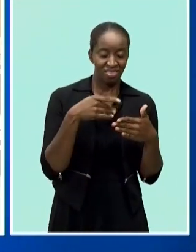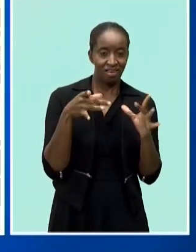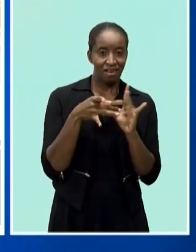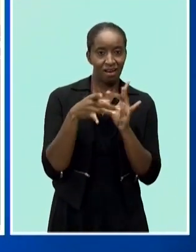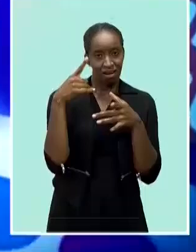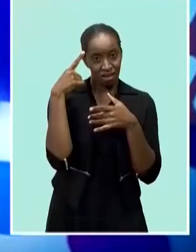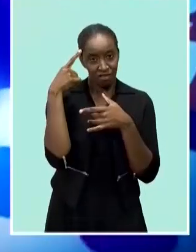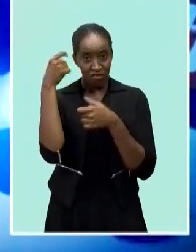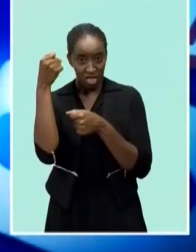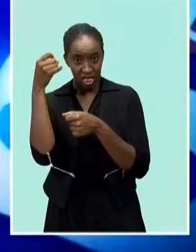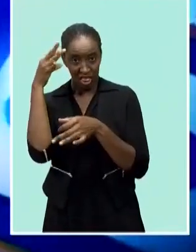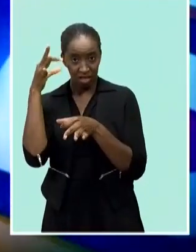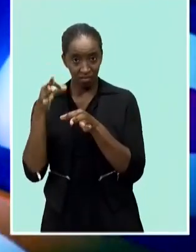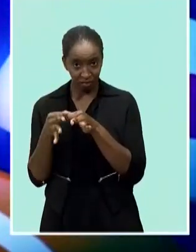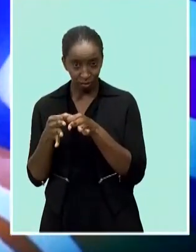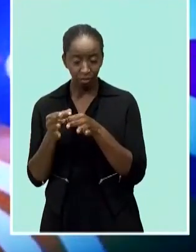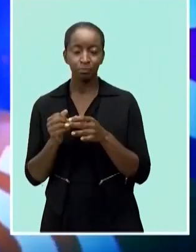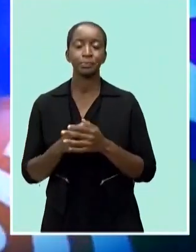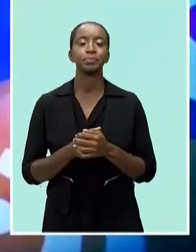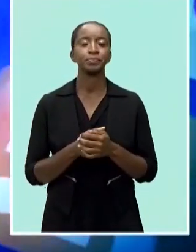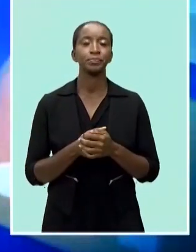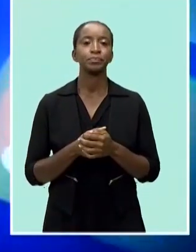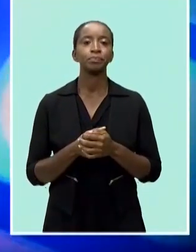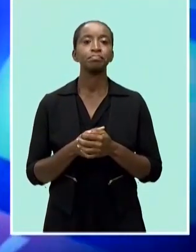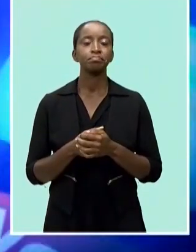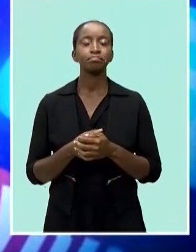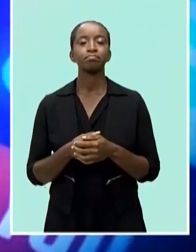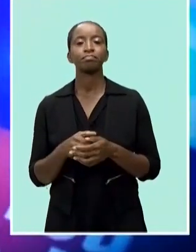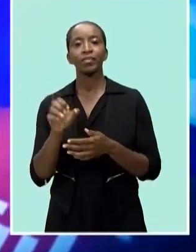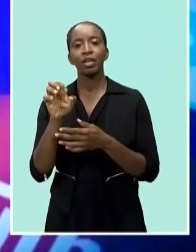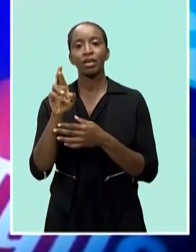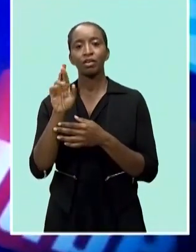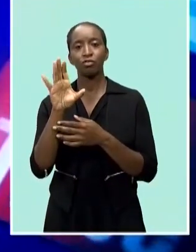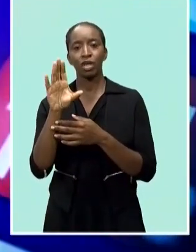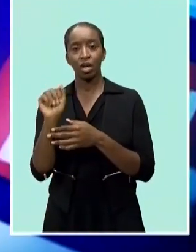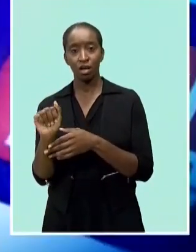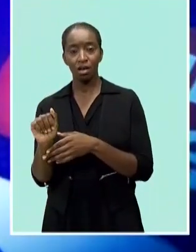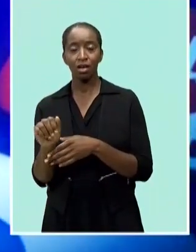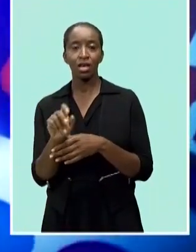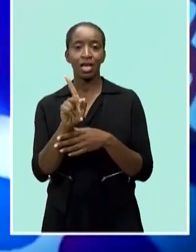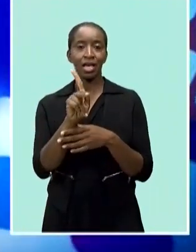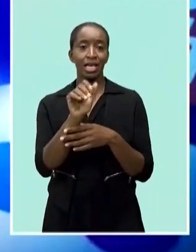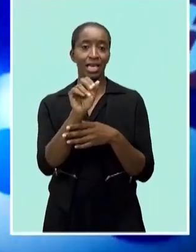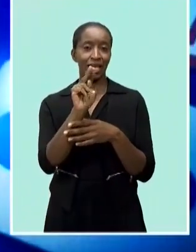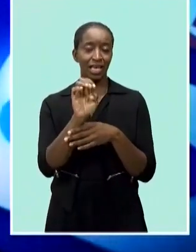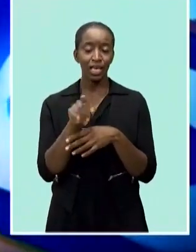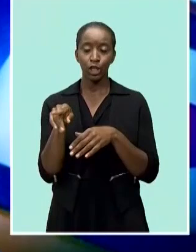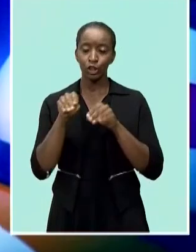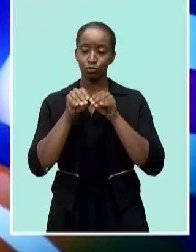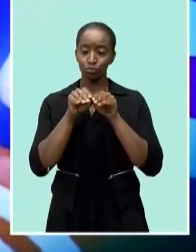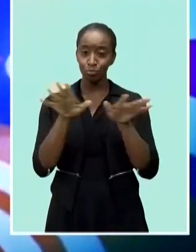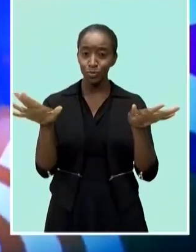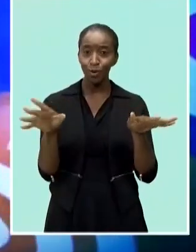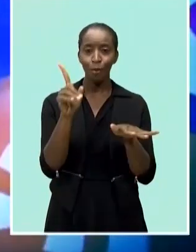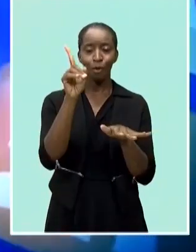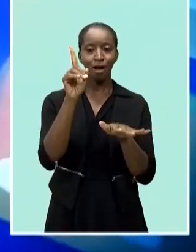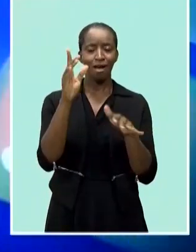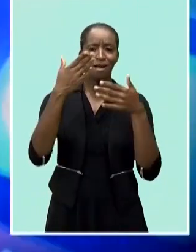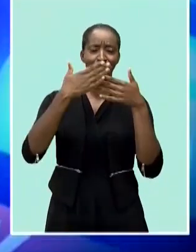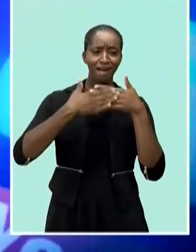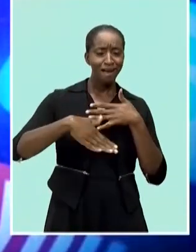faith." And Erica Kane is proof that a single post could change your life forever. The young woman was